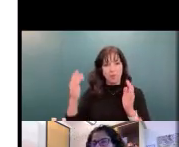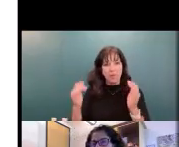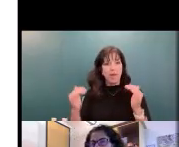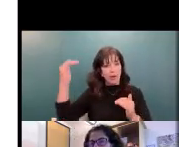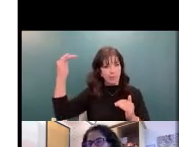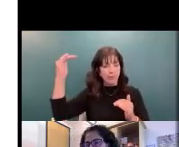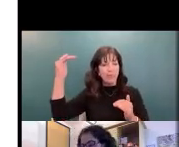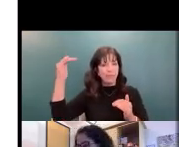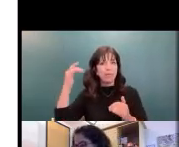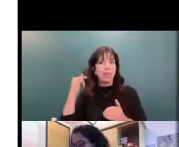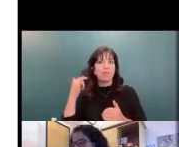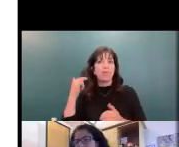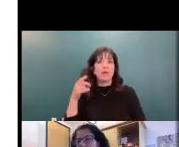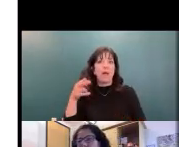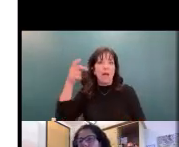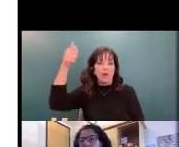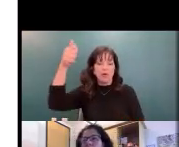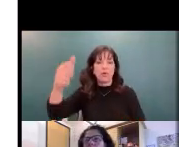8-year-old children.